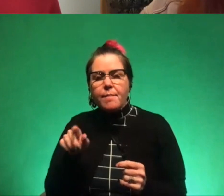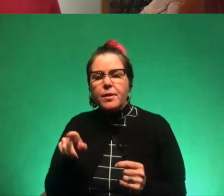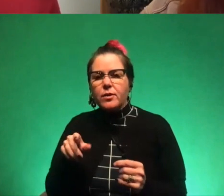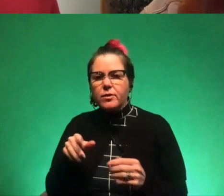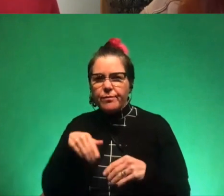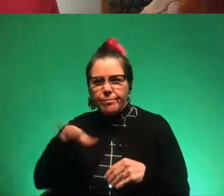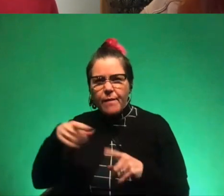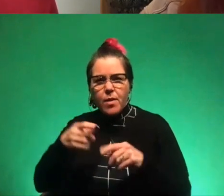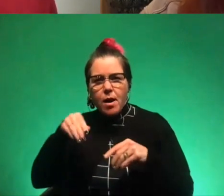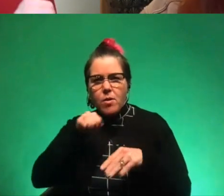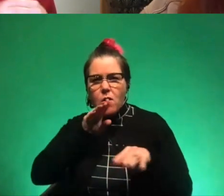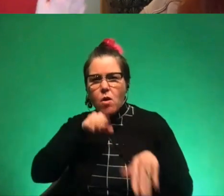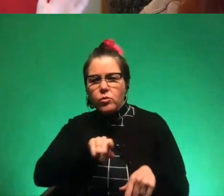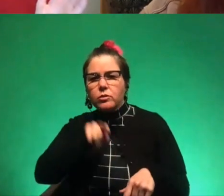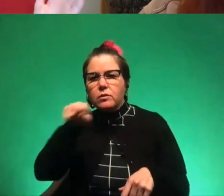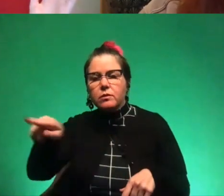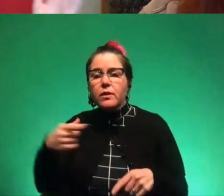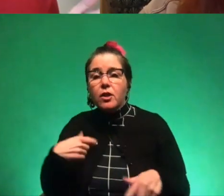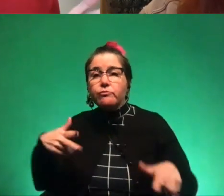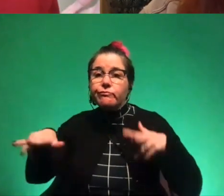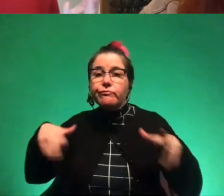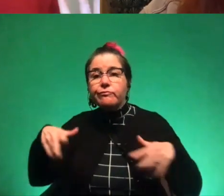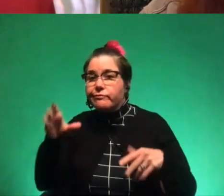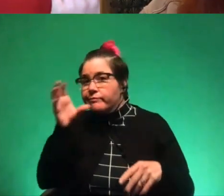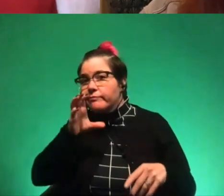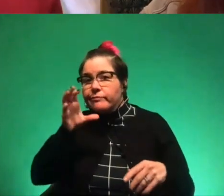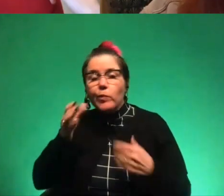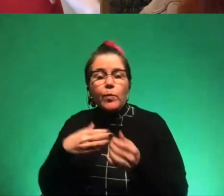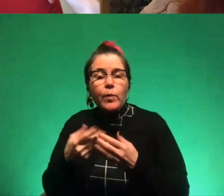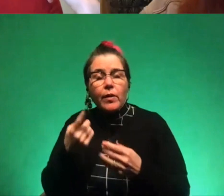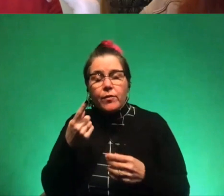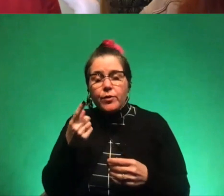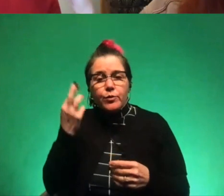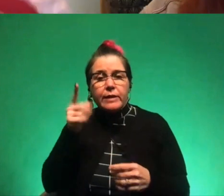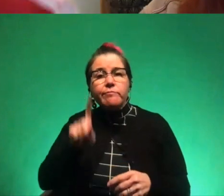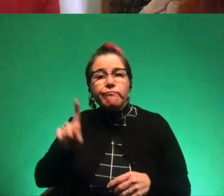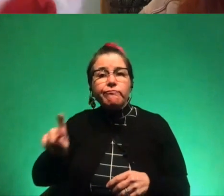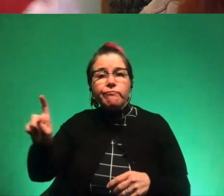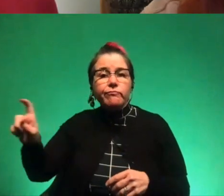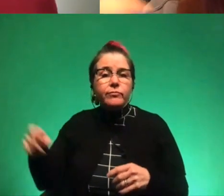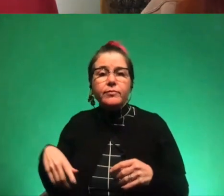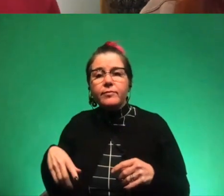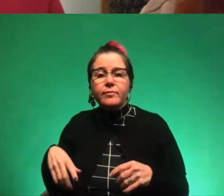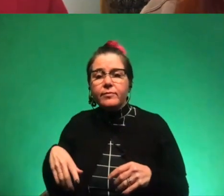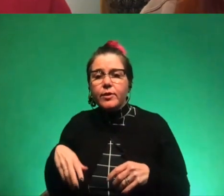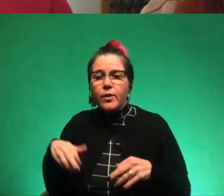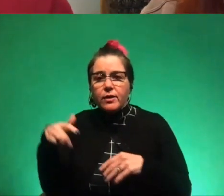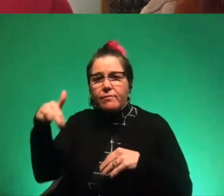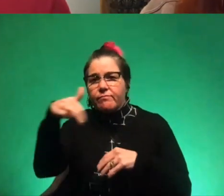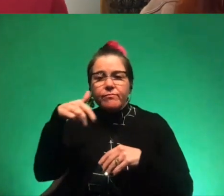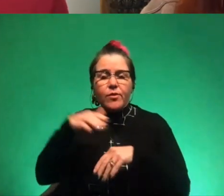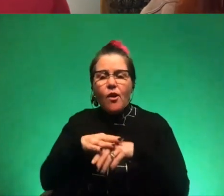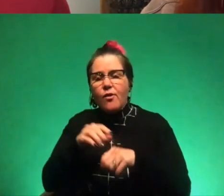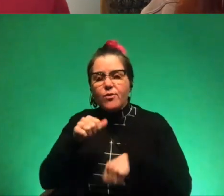ocean, where they've just gone wandering for whatever reason. And they're sort of scampering over the rocks and things, which was pretty